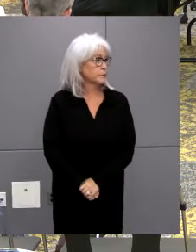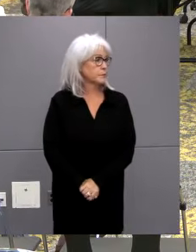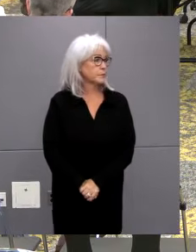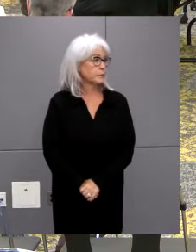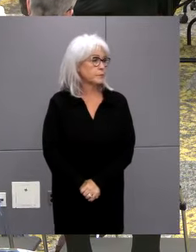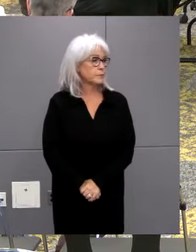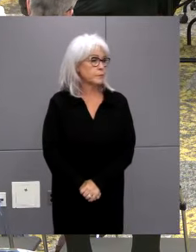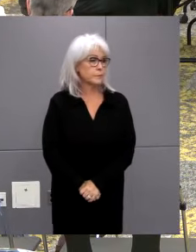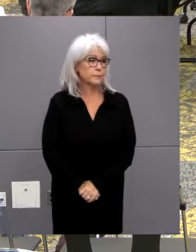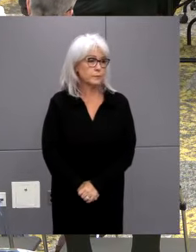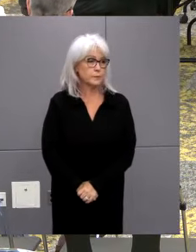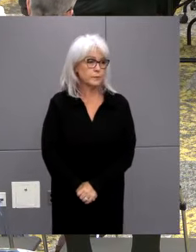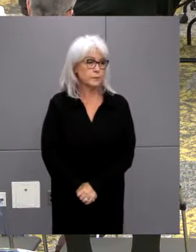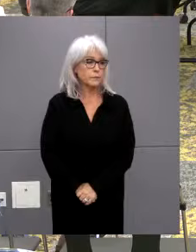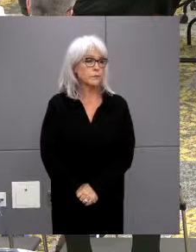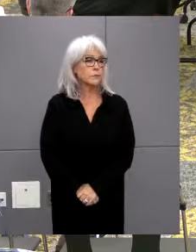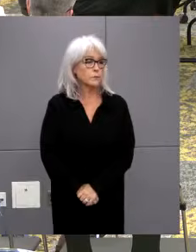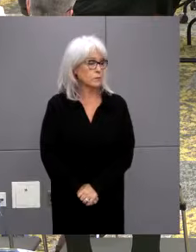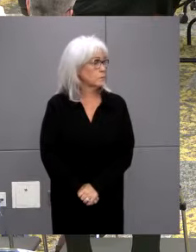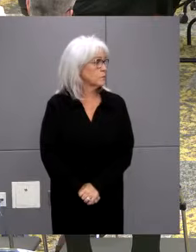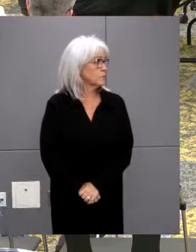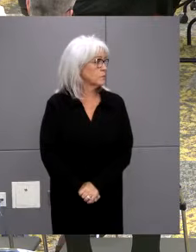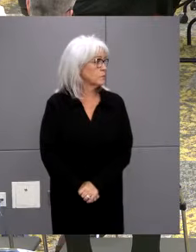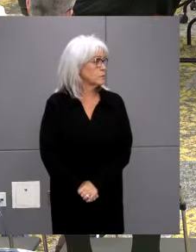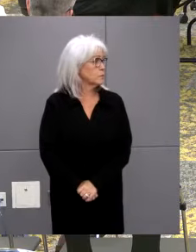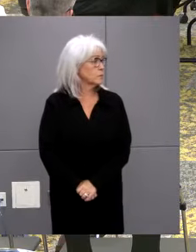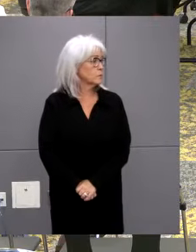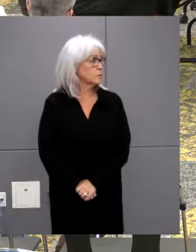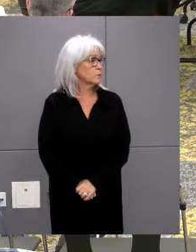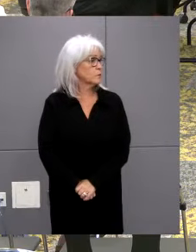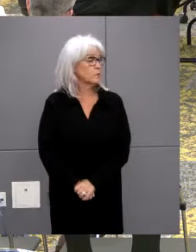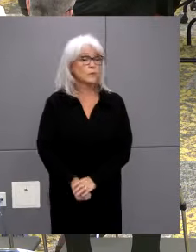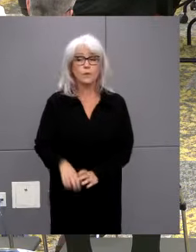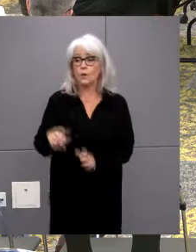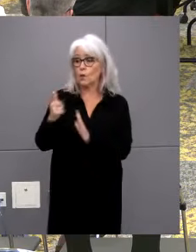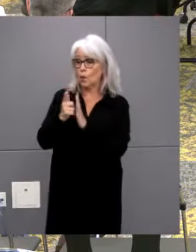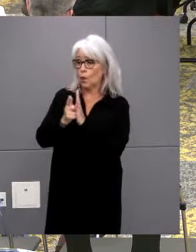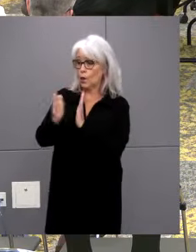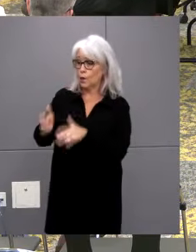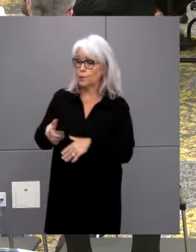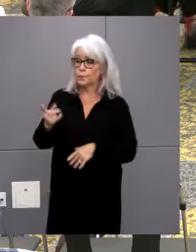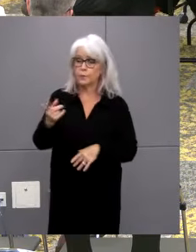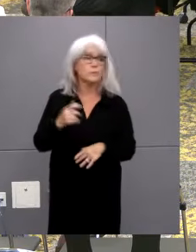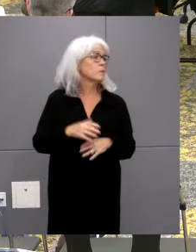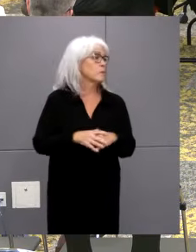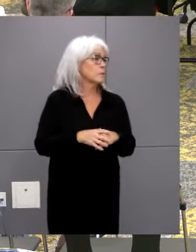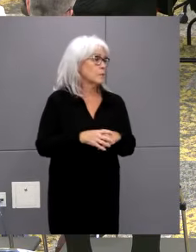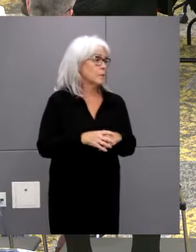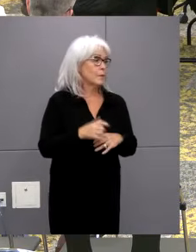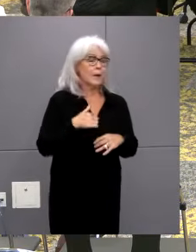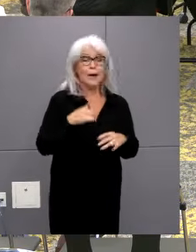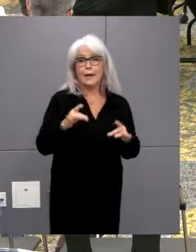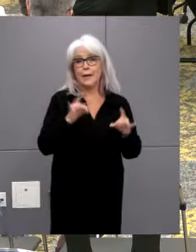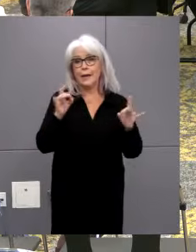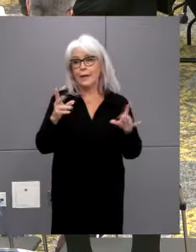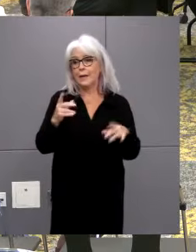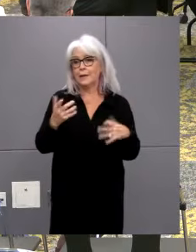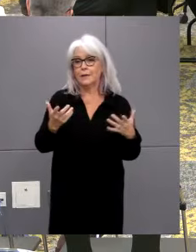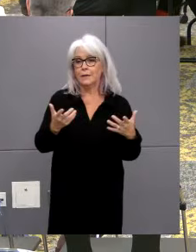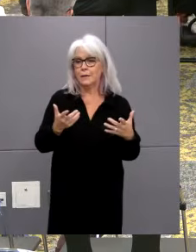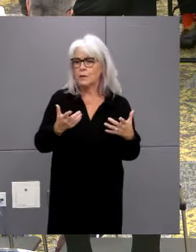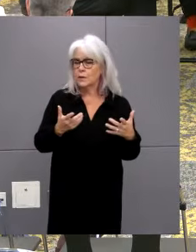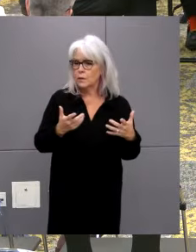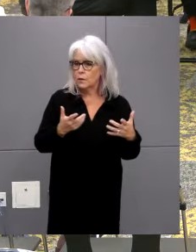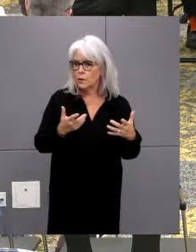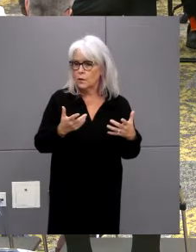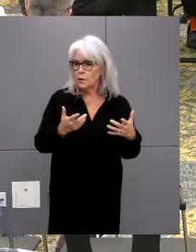Everybody has their own way of doing things. Mr. Chair, I Gary. call the question. Hang on a minute, Gary. I hate it when I'm crossways with